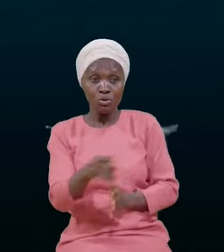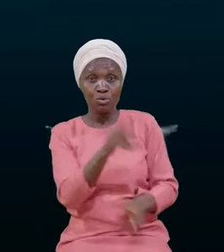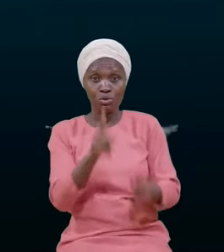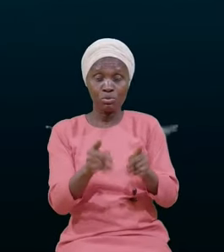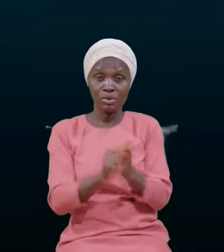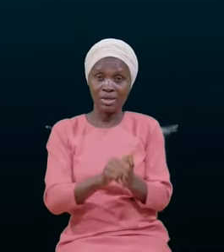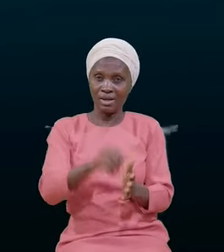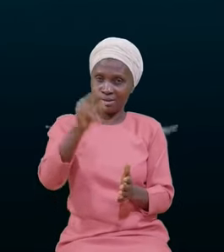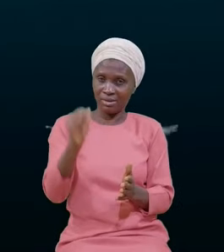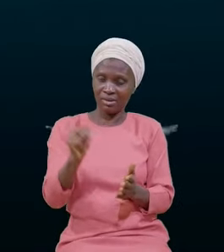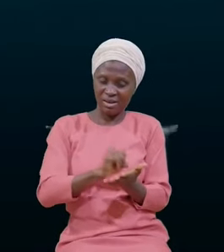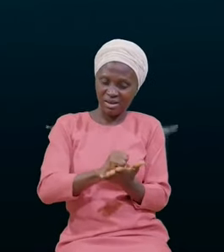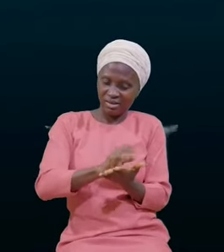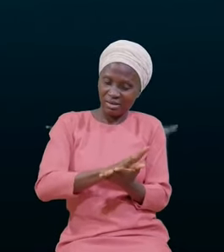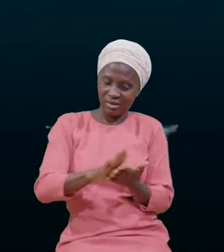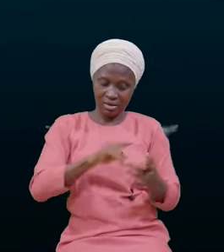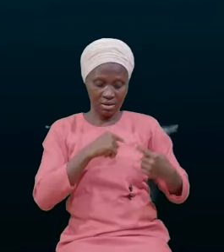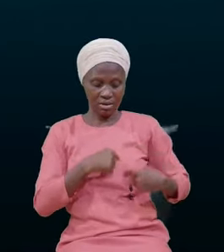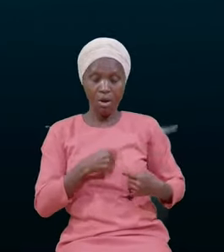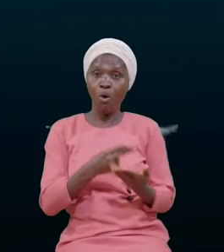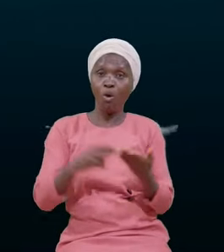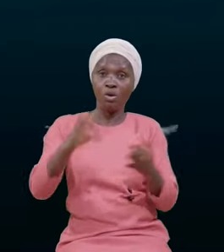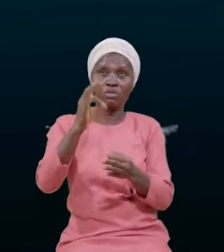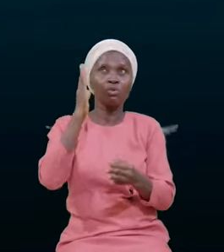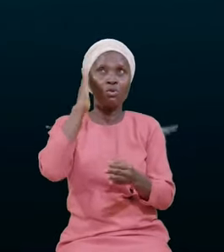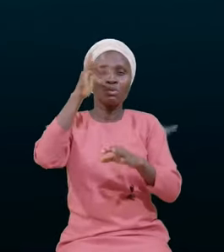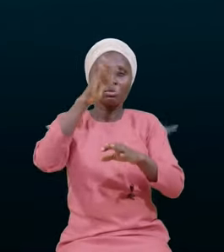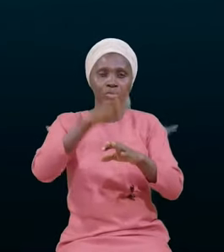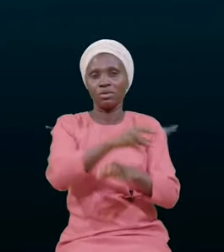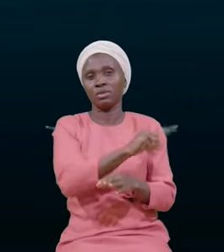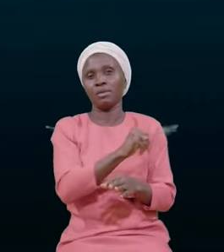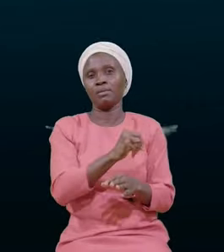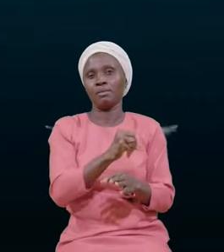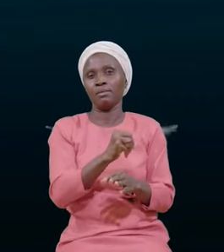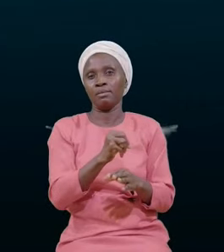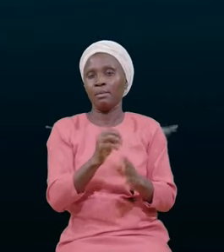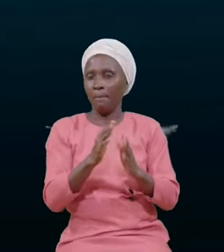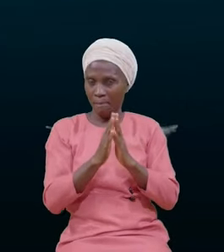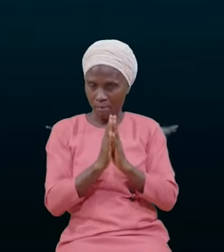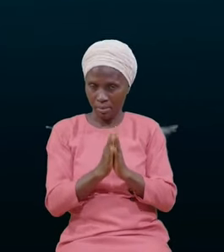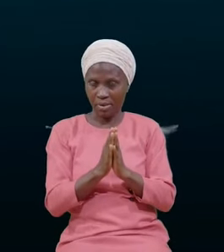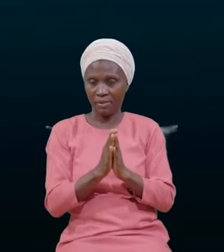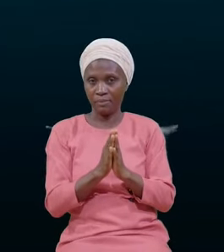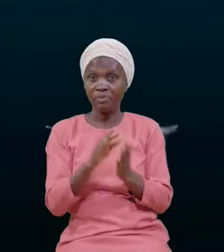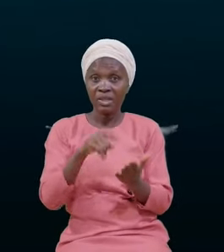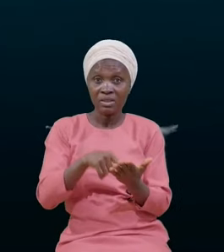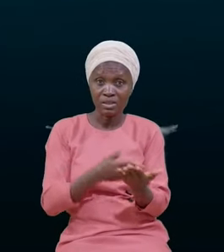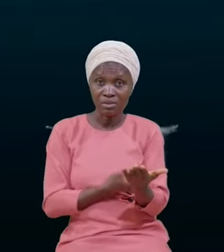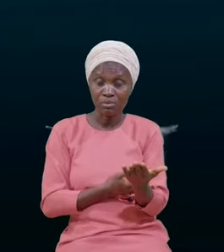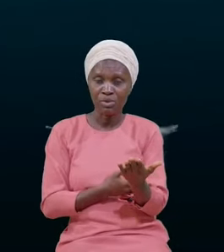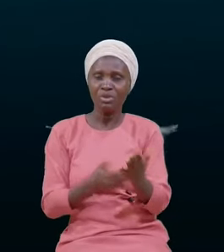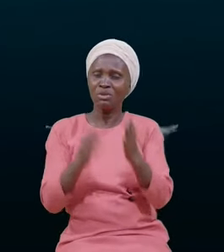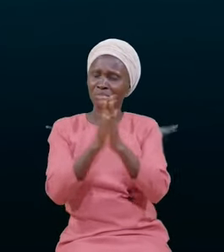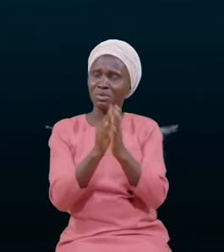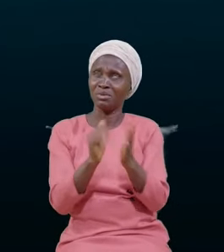spirit will touch them want to pray this morning let there be a Divine